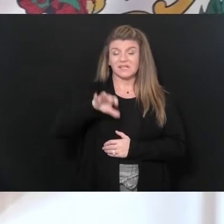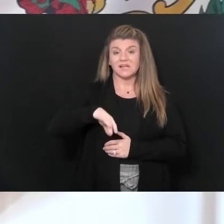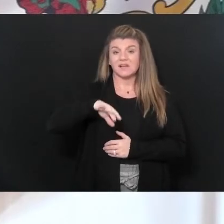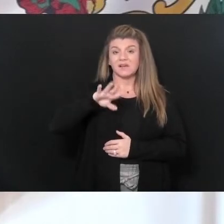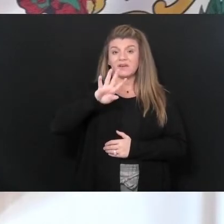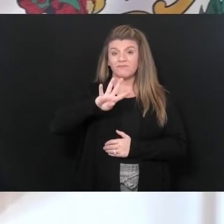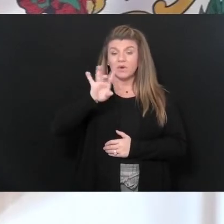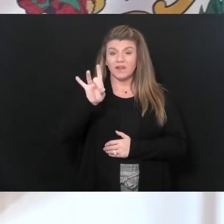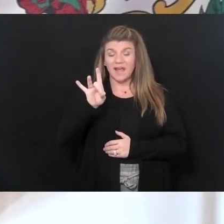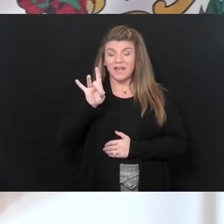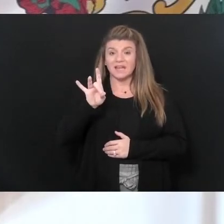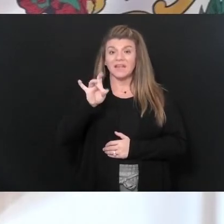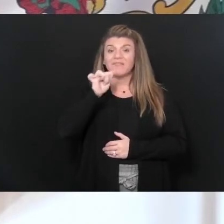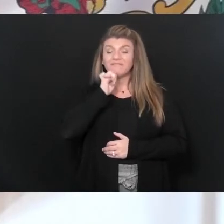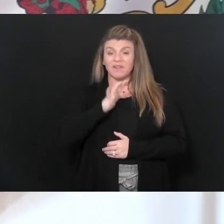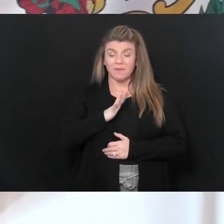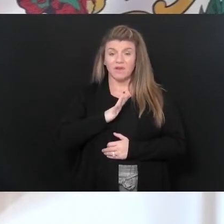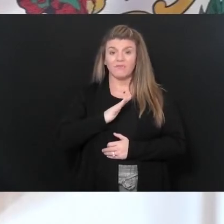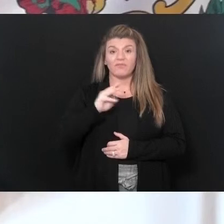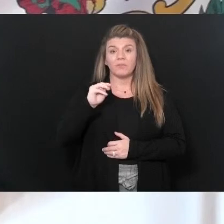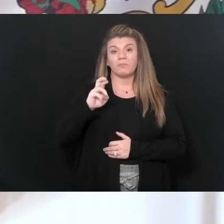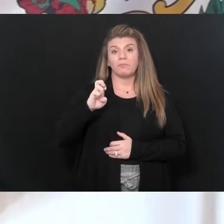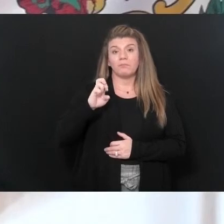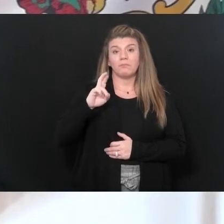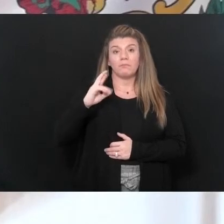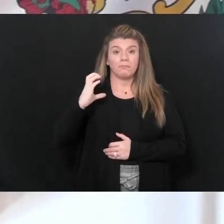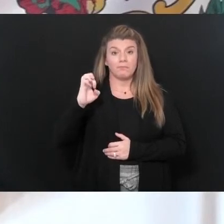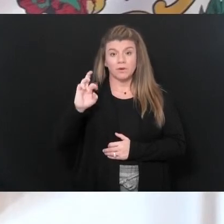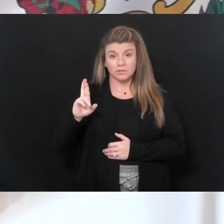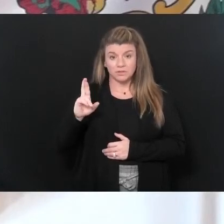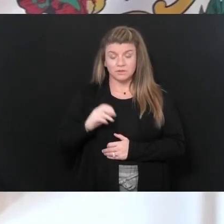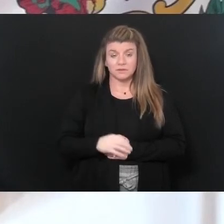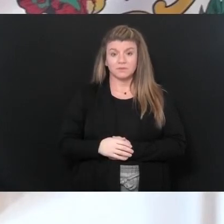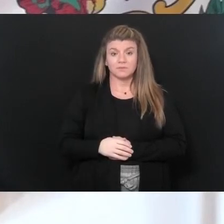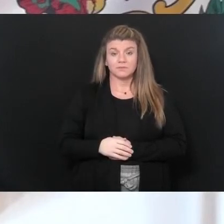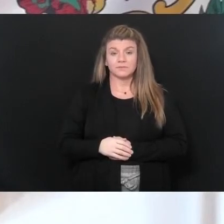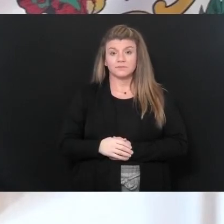a 48-year-old female from Mercer County.